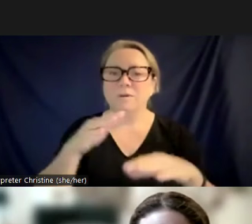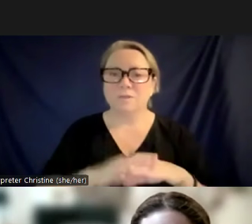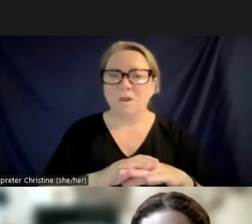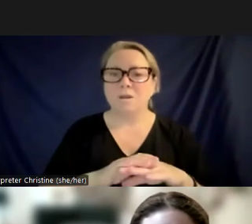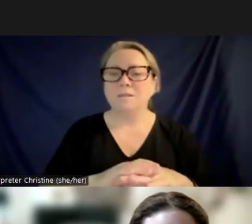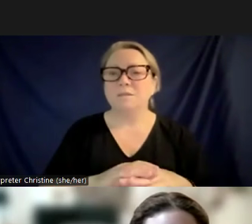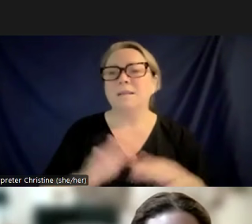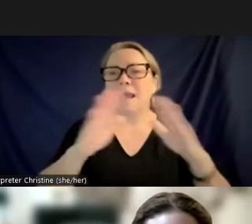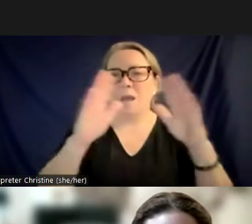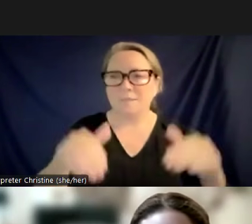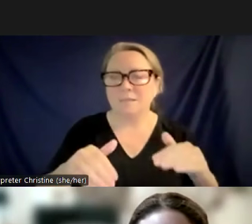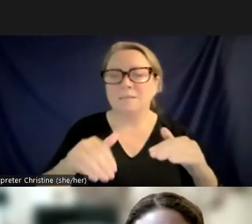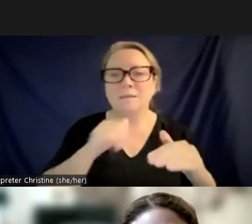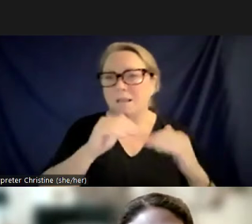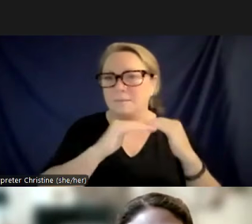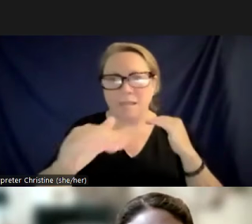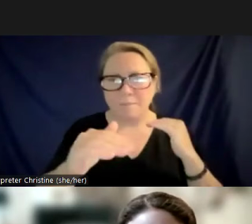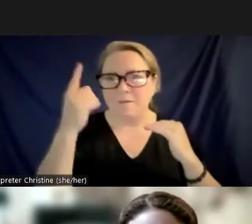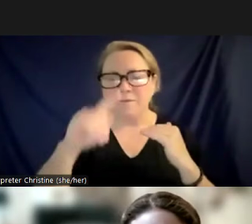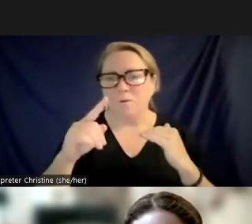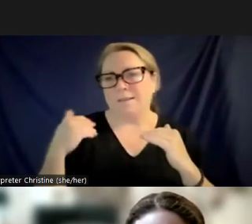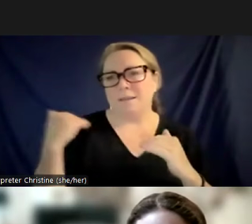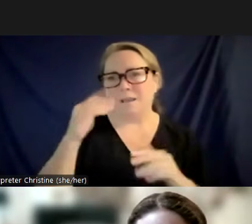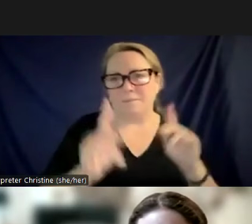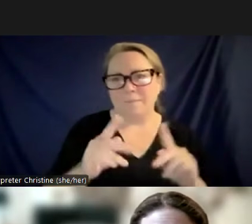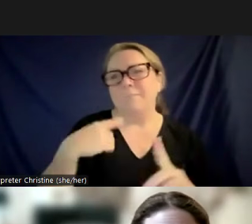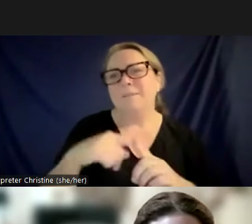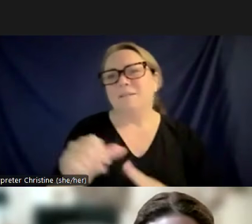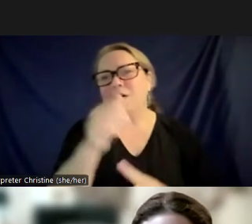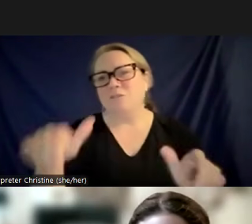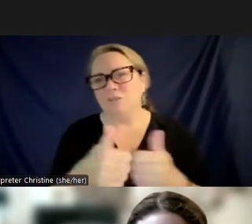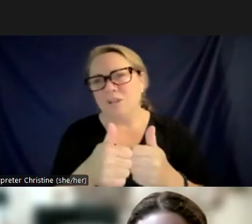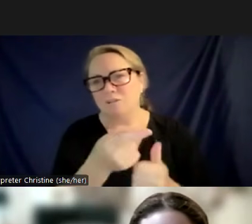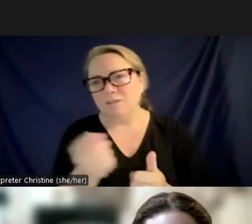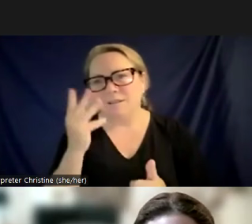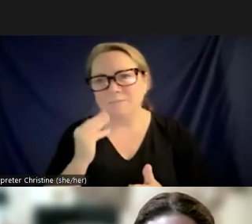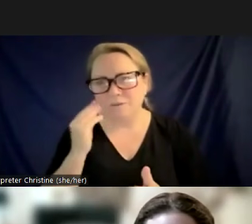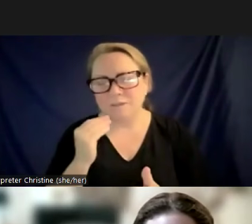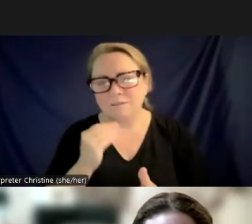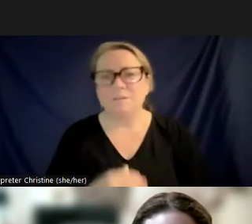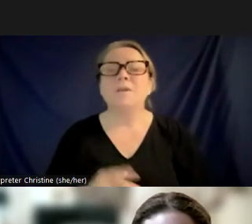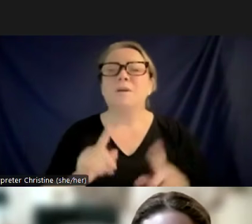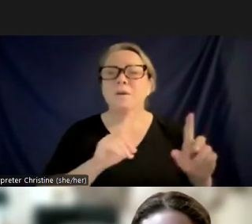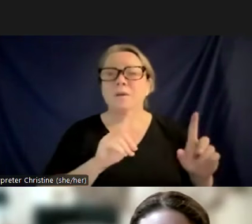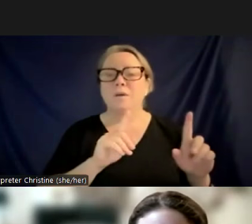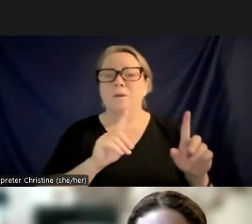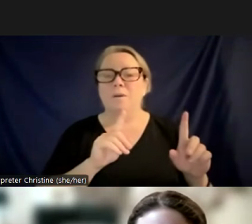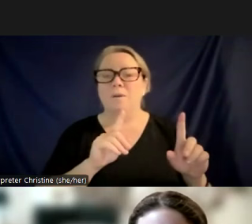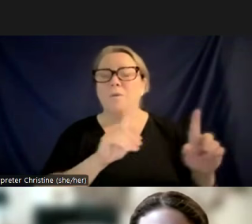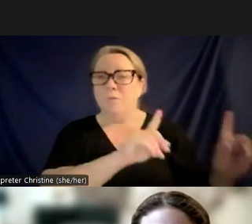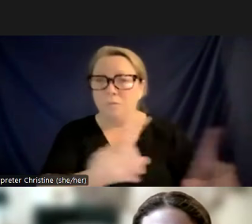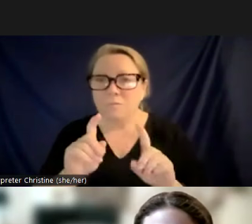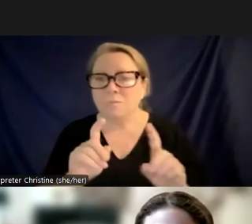on housing instability and other challenges that young people face. The survey findings, or quantitative data, in the